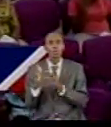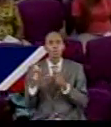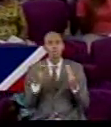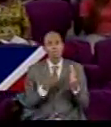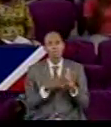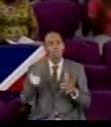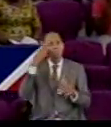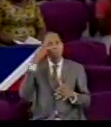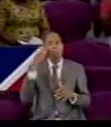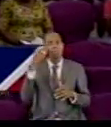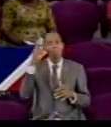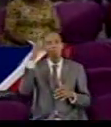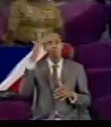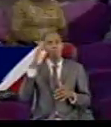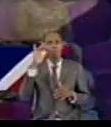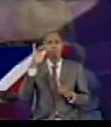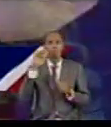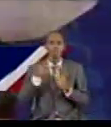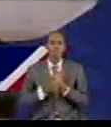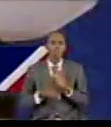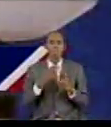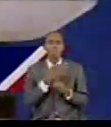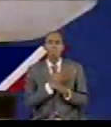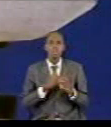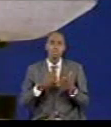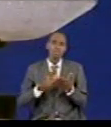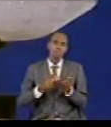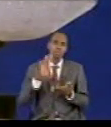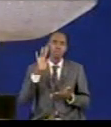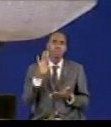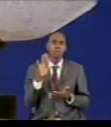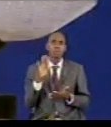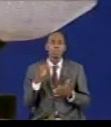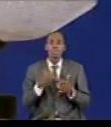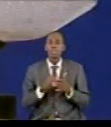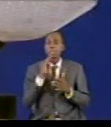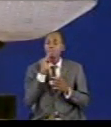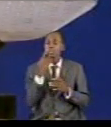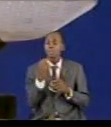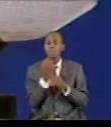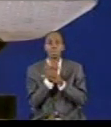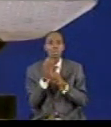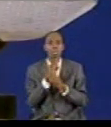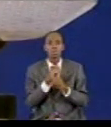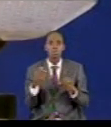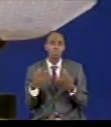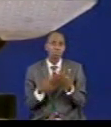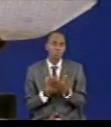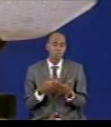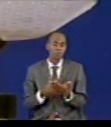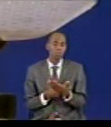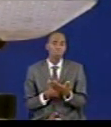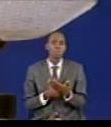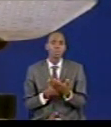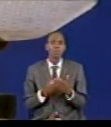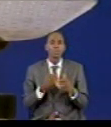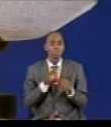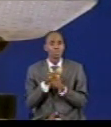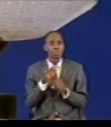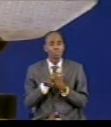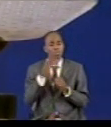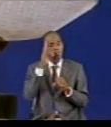for godliness and glory. It's a saving gospel, sufficient for salvation. It's